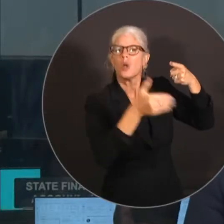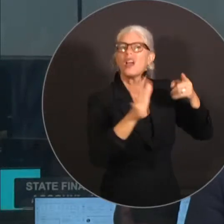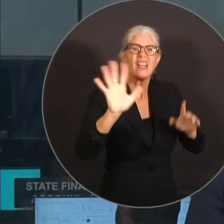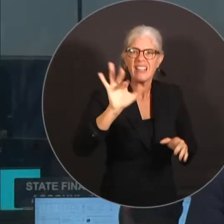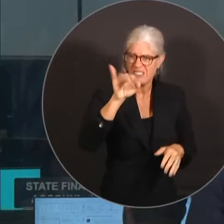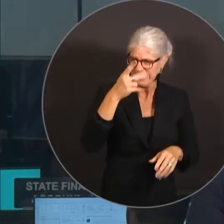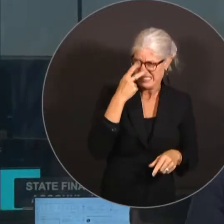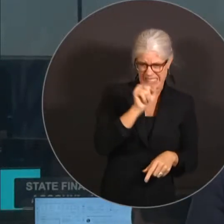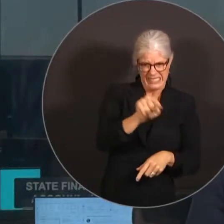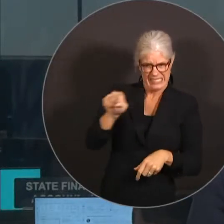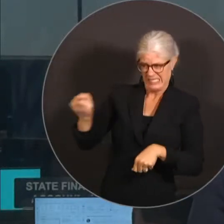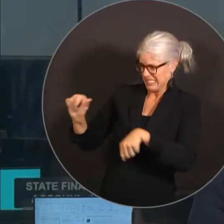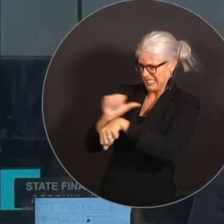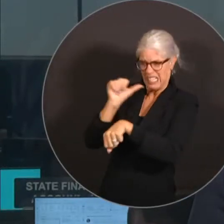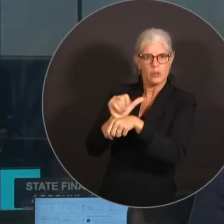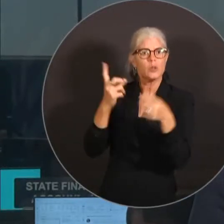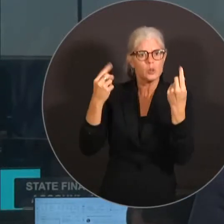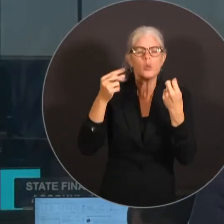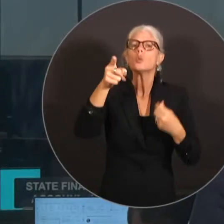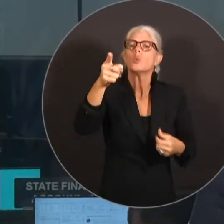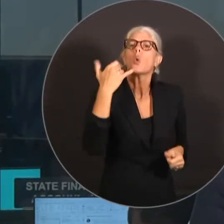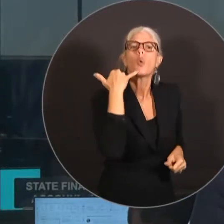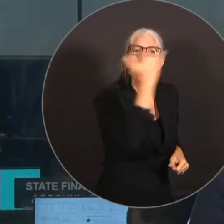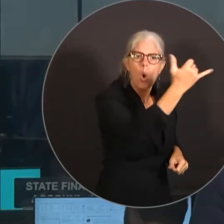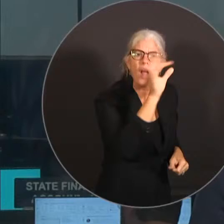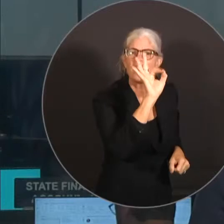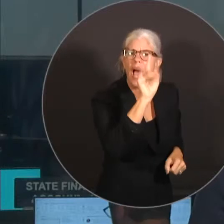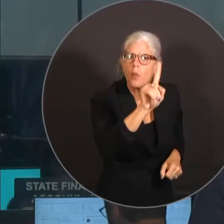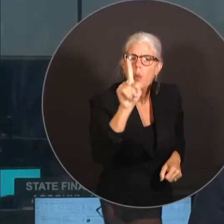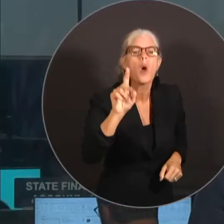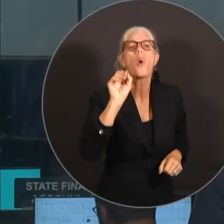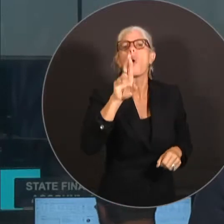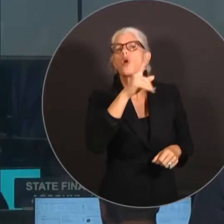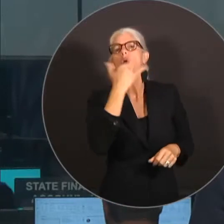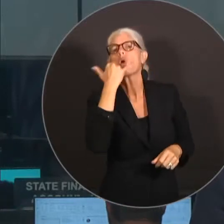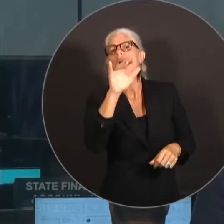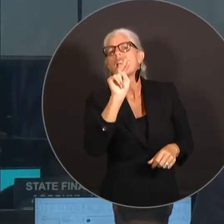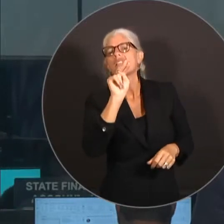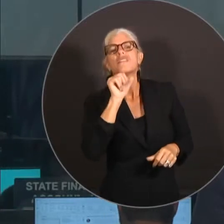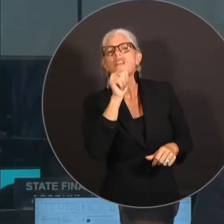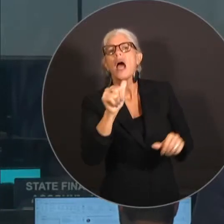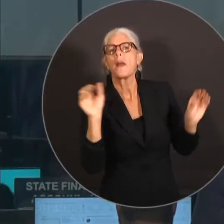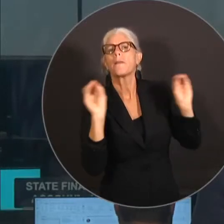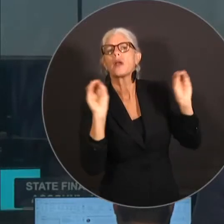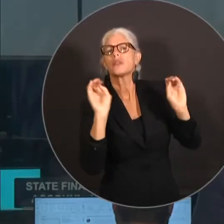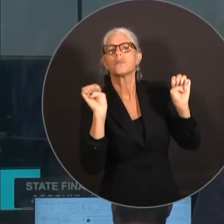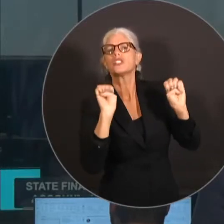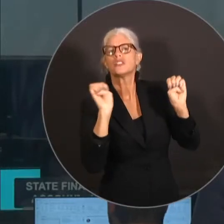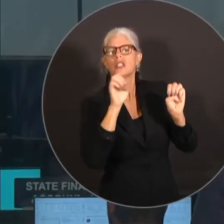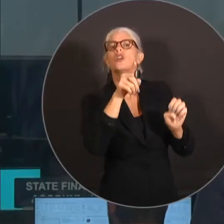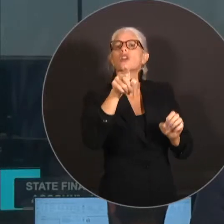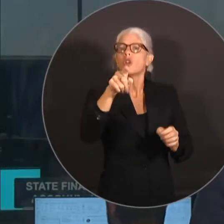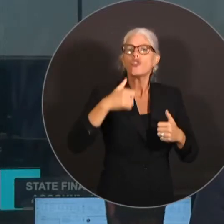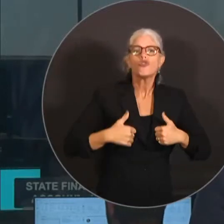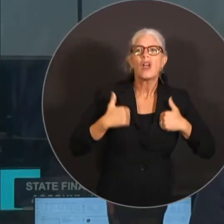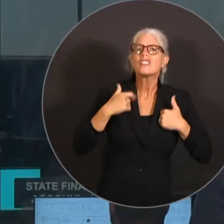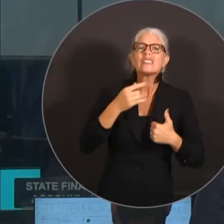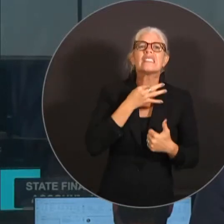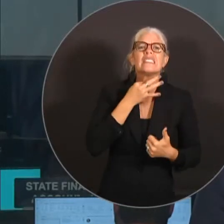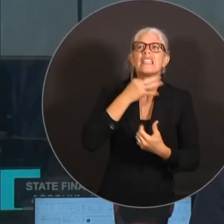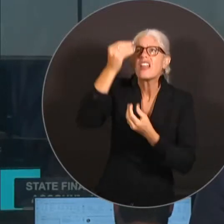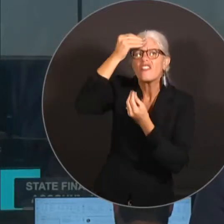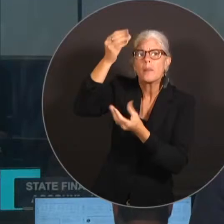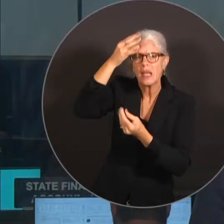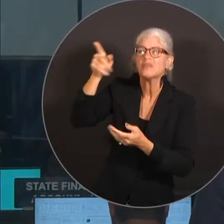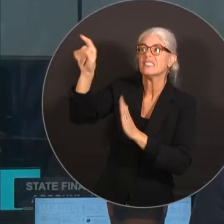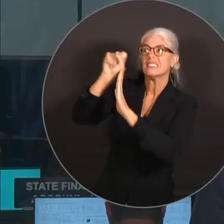utilizing your 911 lines or non-emergency lines. Residents needing information can continue to call our State Assistance Information Line, which will be open